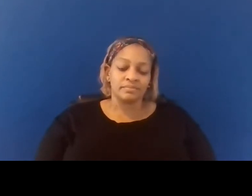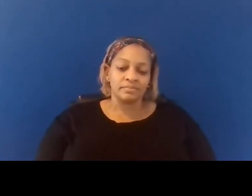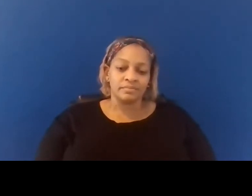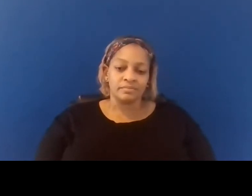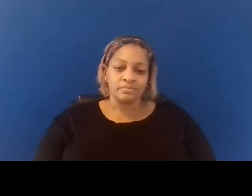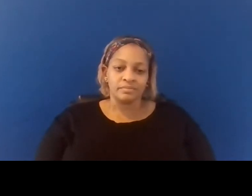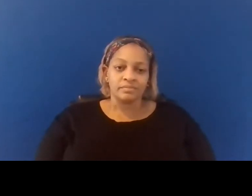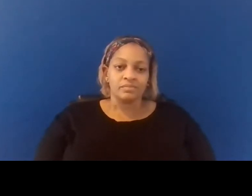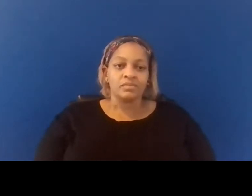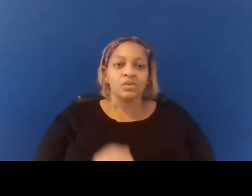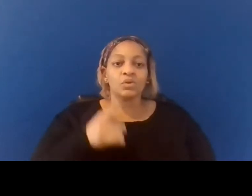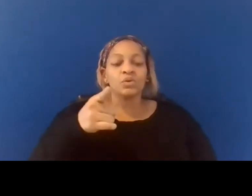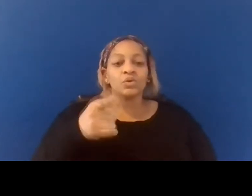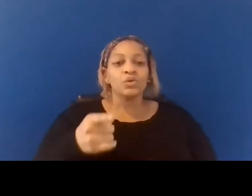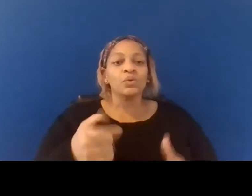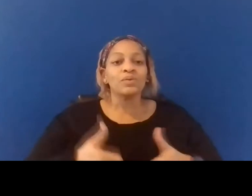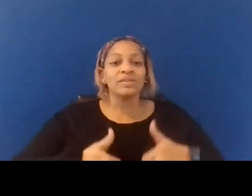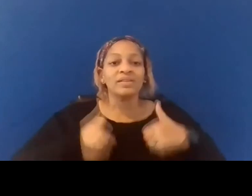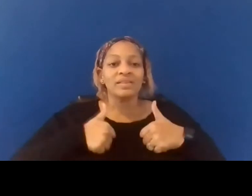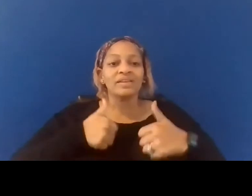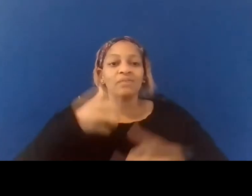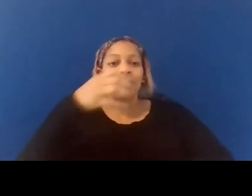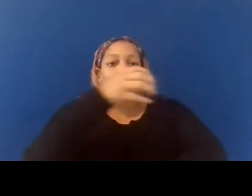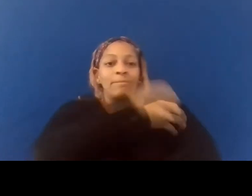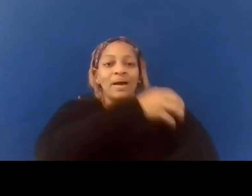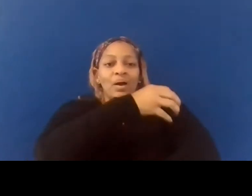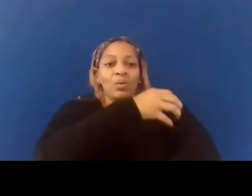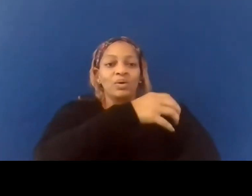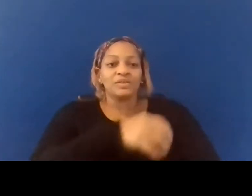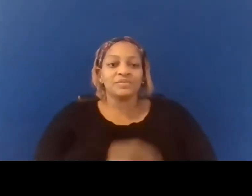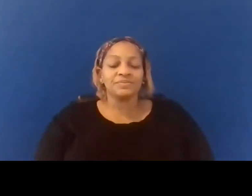You are the living power.